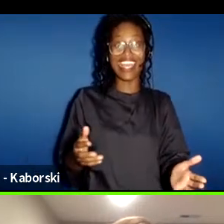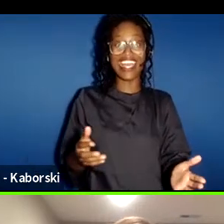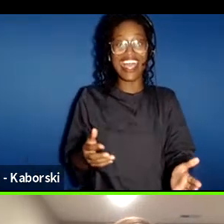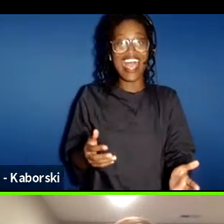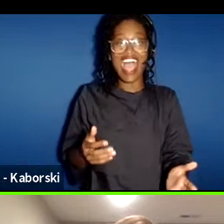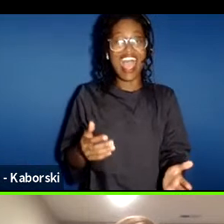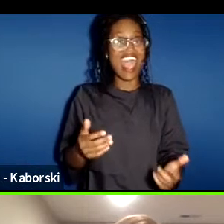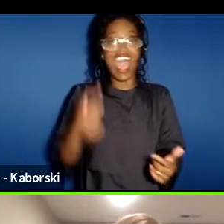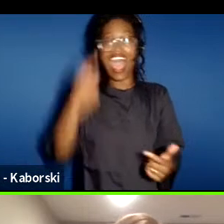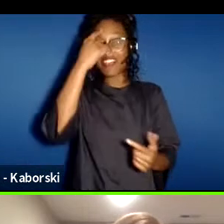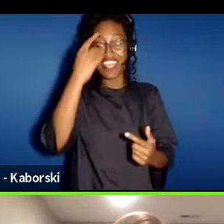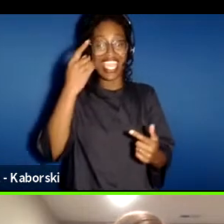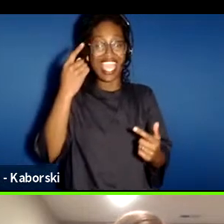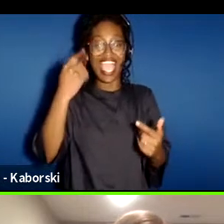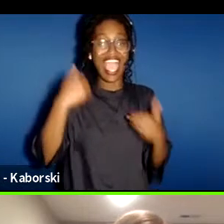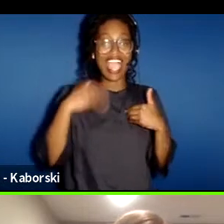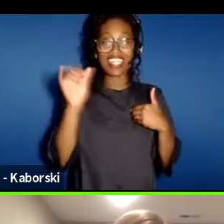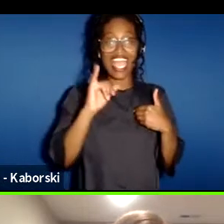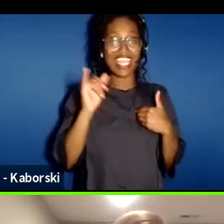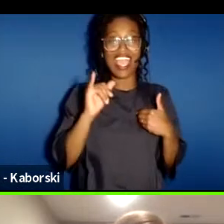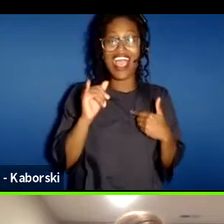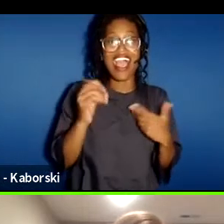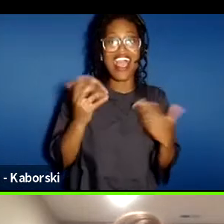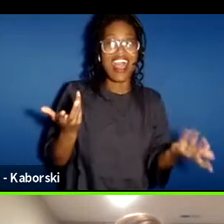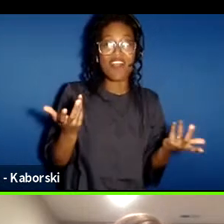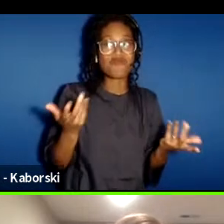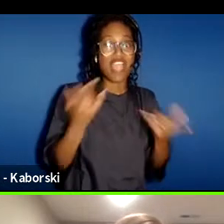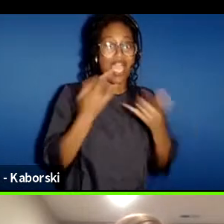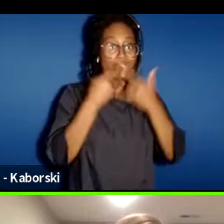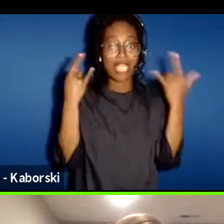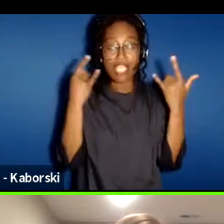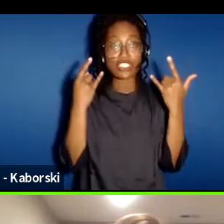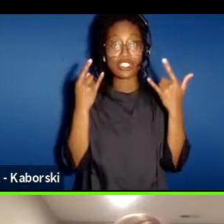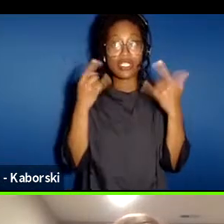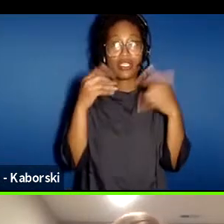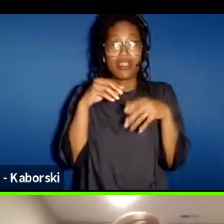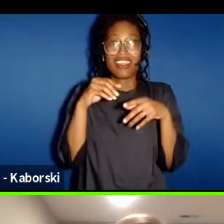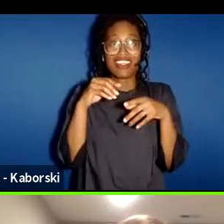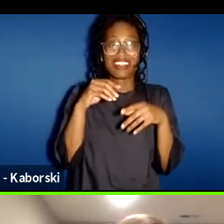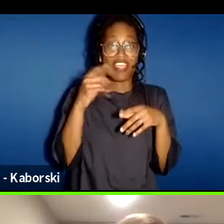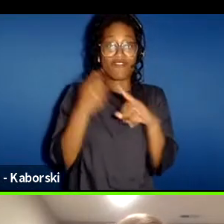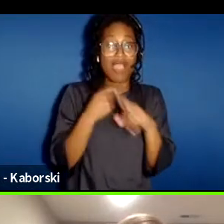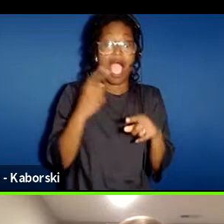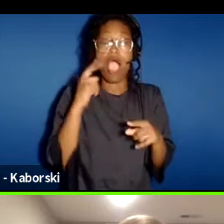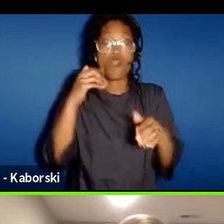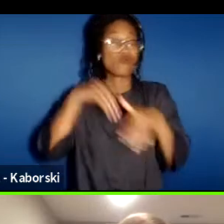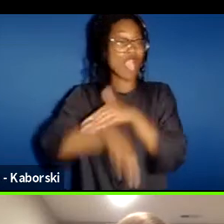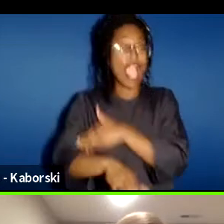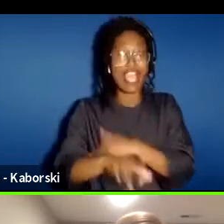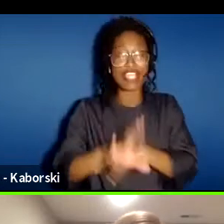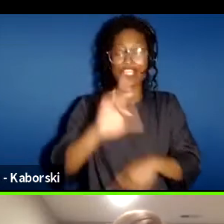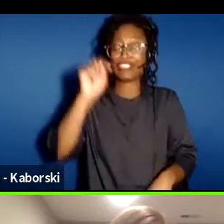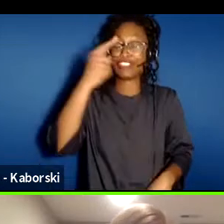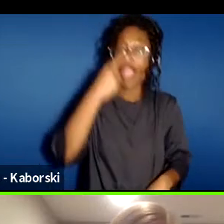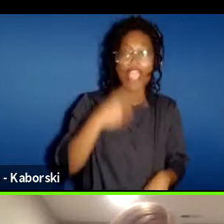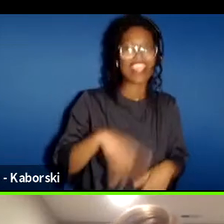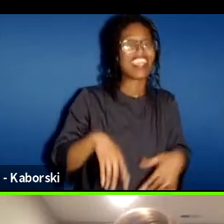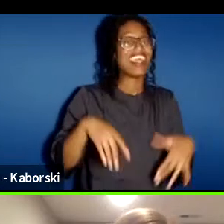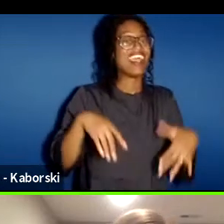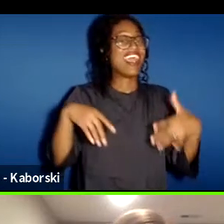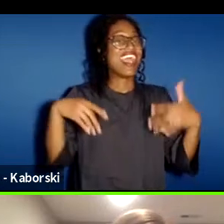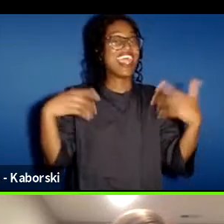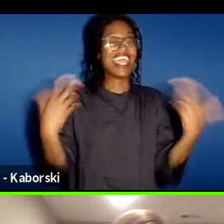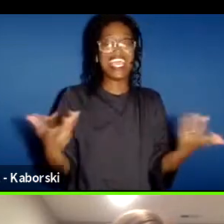I think I had a hospital mask at that point because it was so early in COVID. I ran to Target, I ran to Walmart. I'm buying